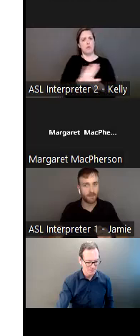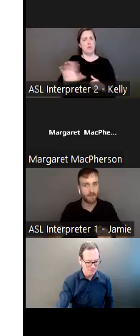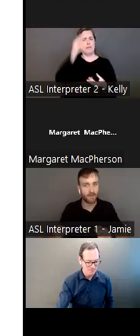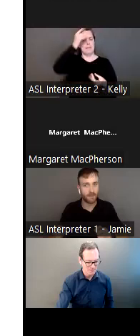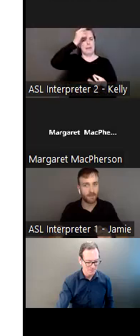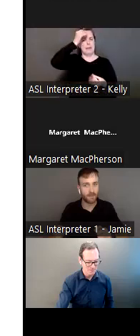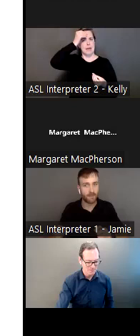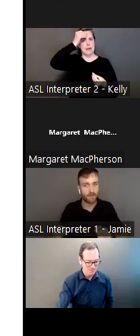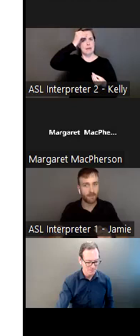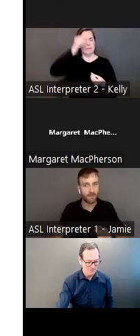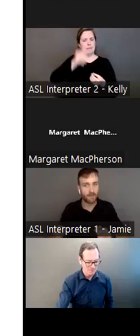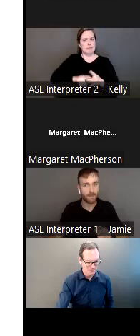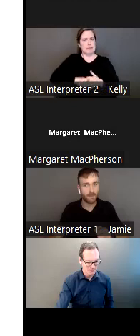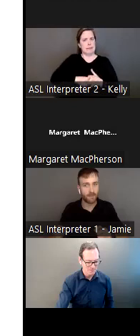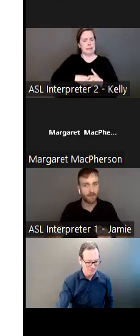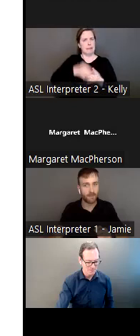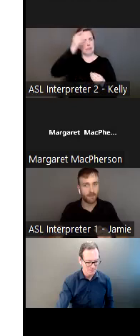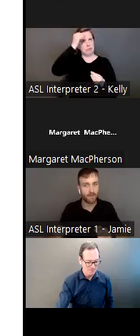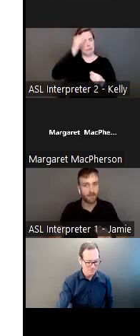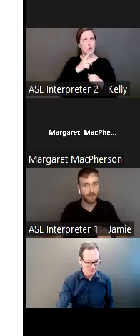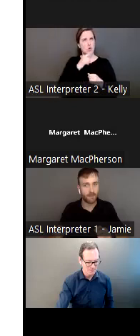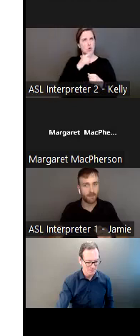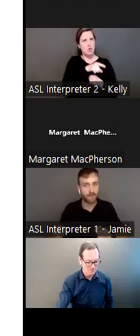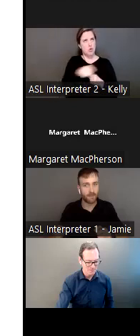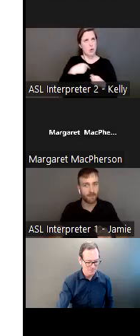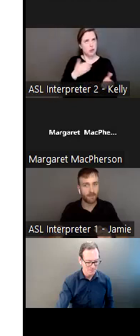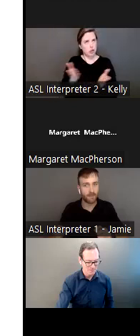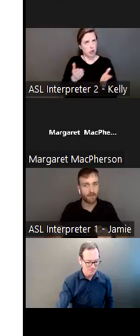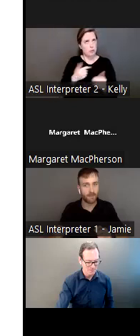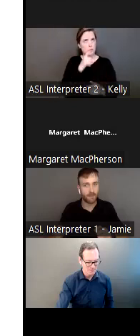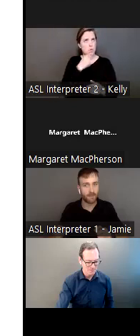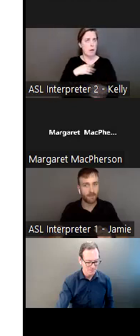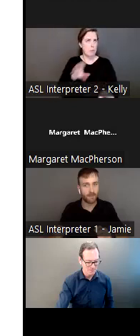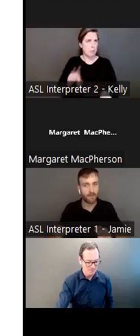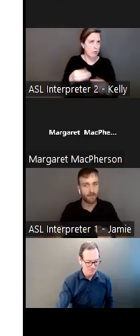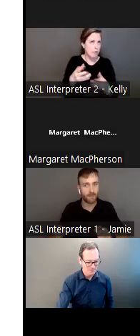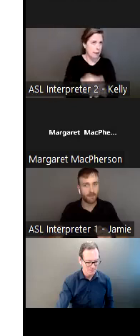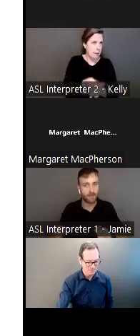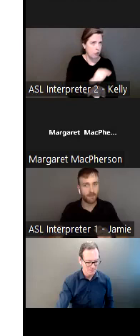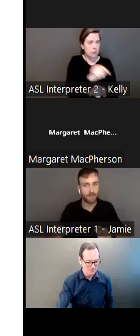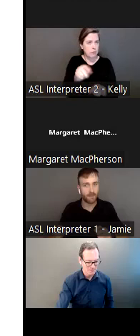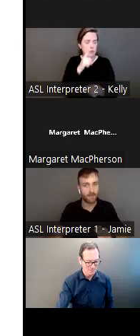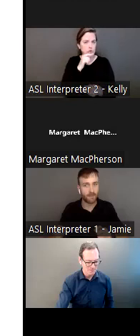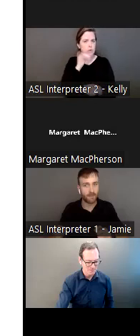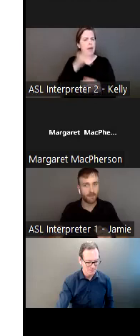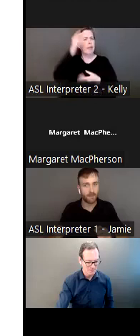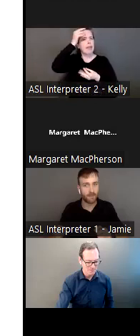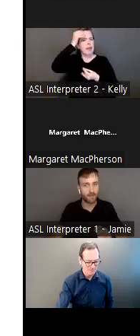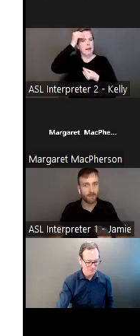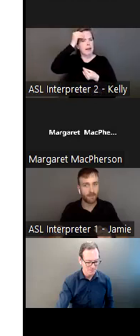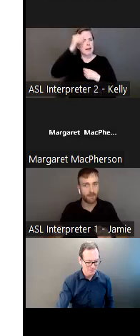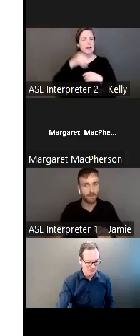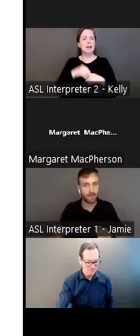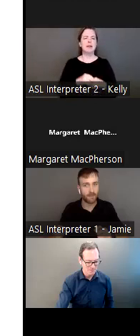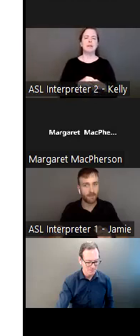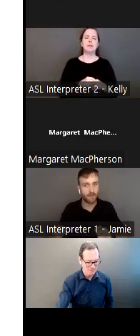people, who we're serving, who we're there to actually provide care for. So shifting from sort of non-TBIC thinking,